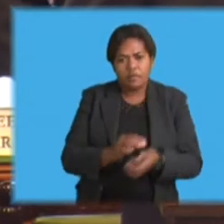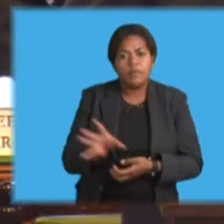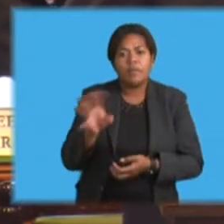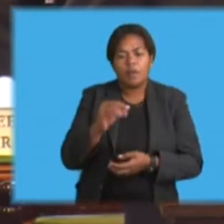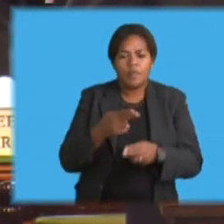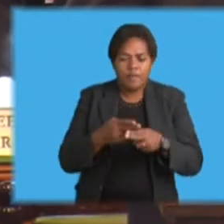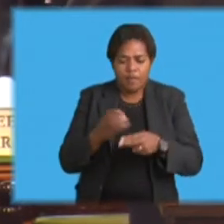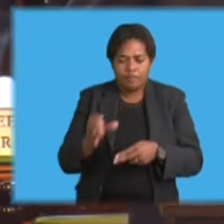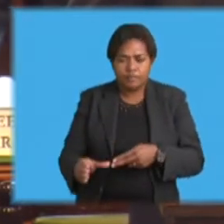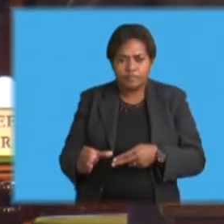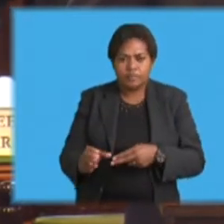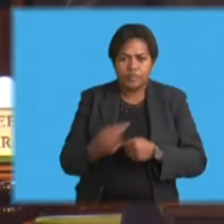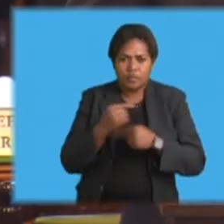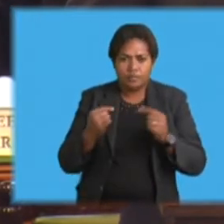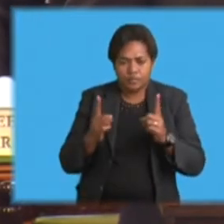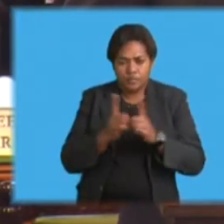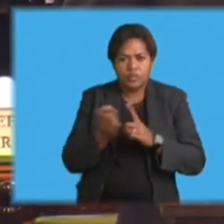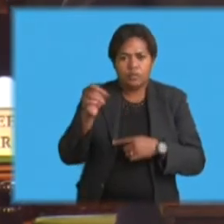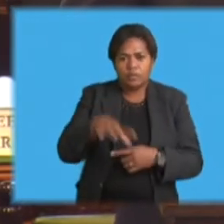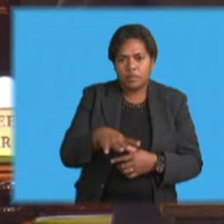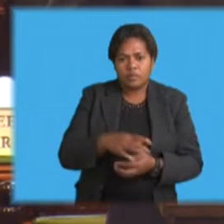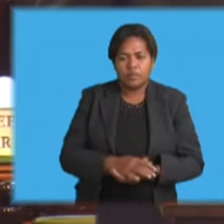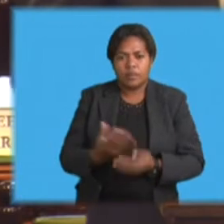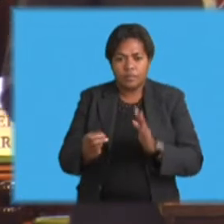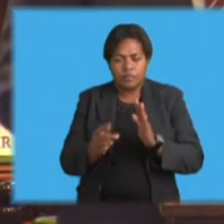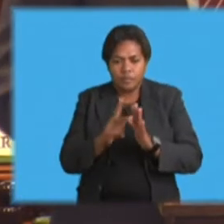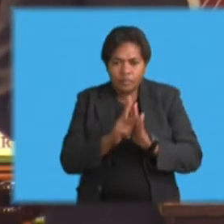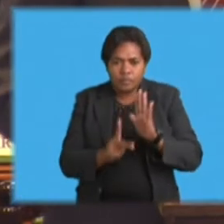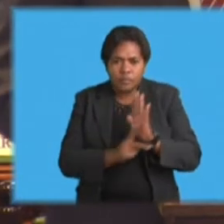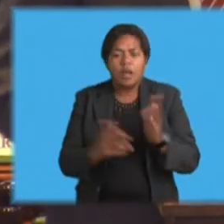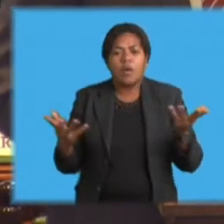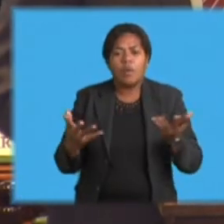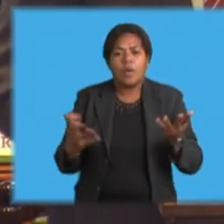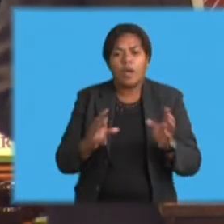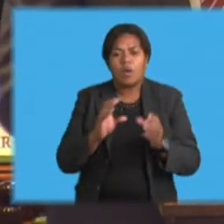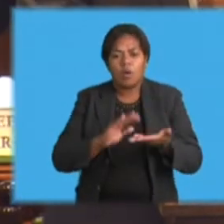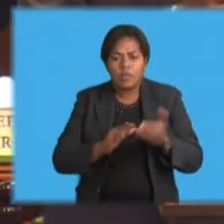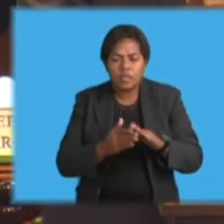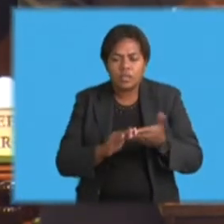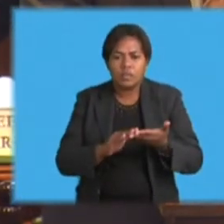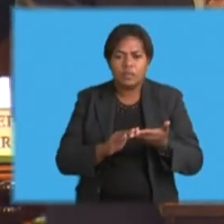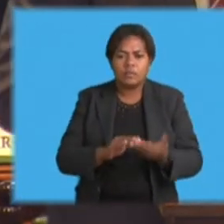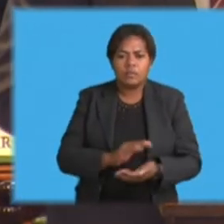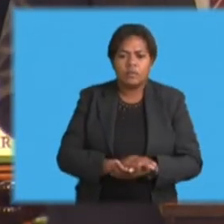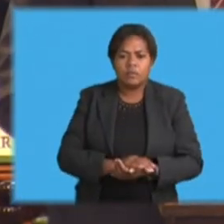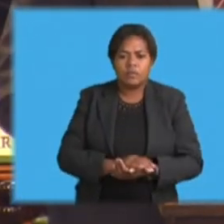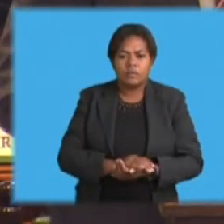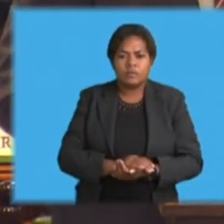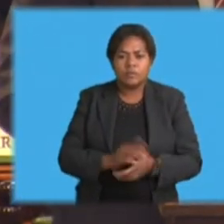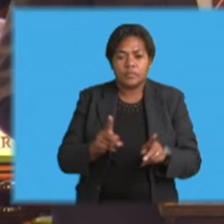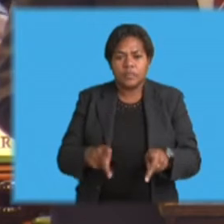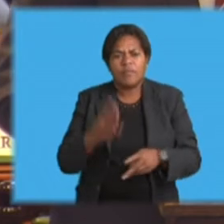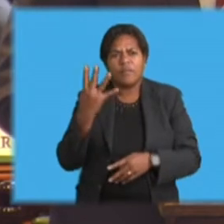from the farmers that we met. We still now have in place our policy whereby a village or community is placed on a 4-year